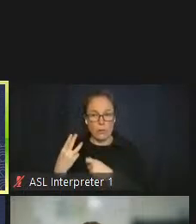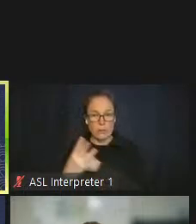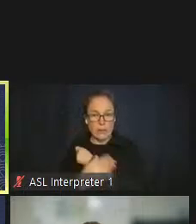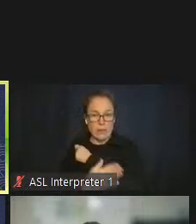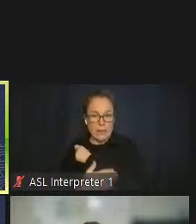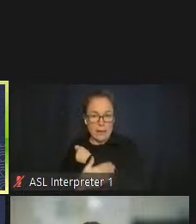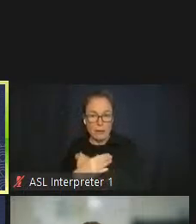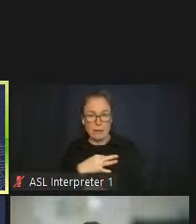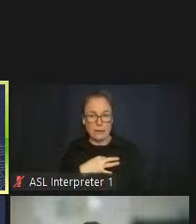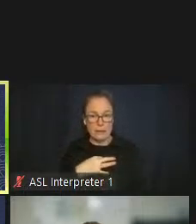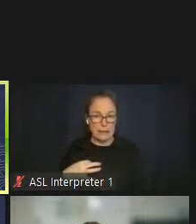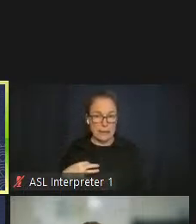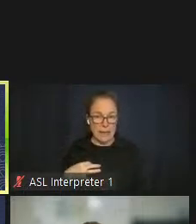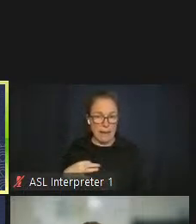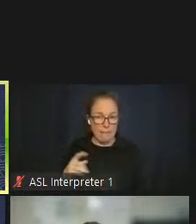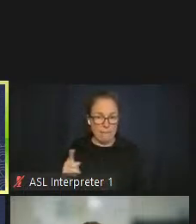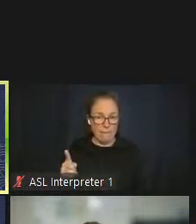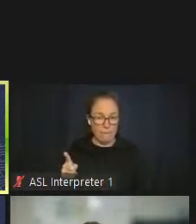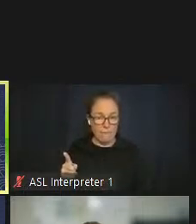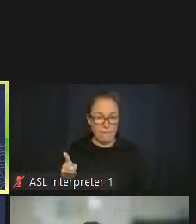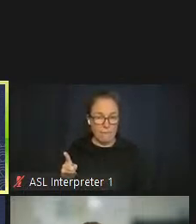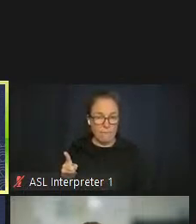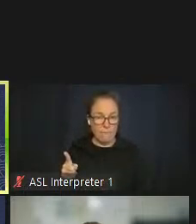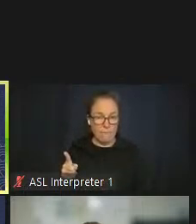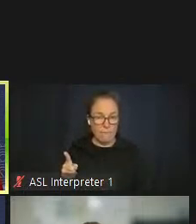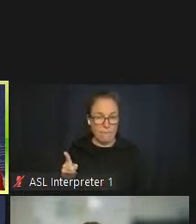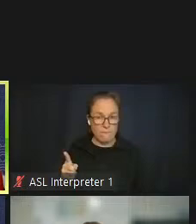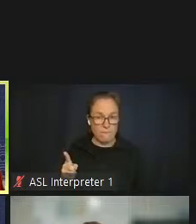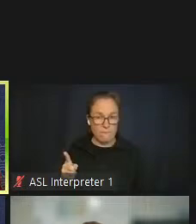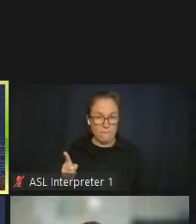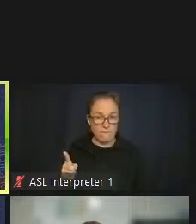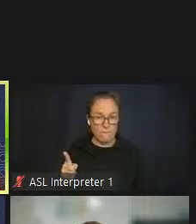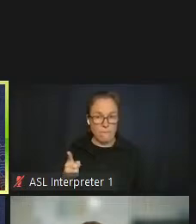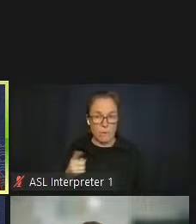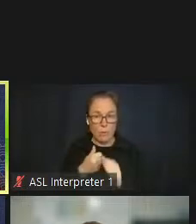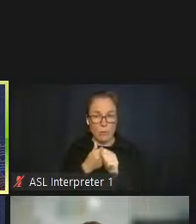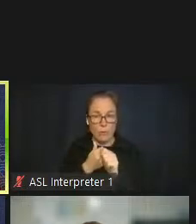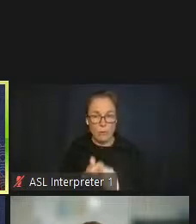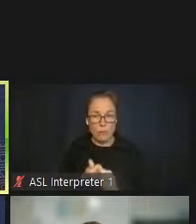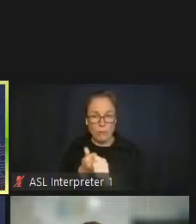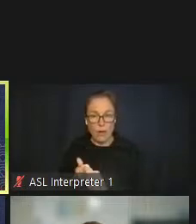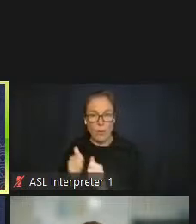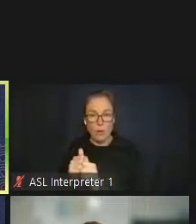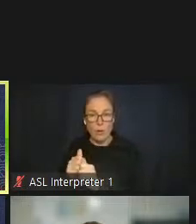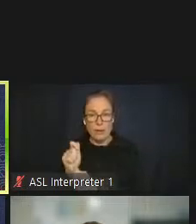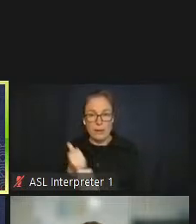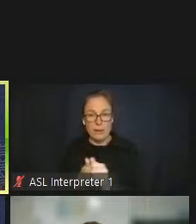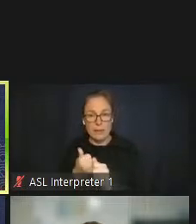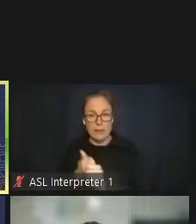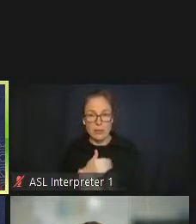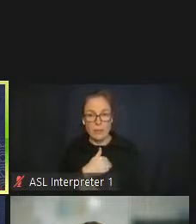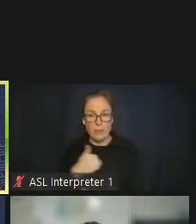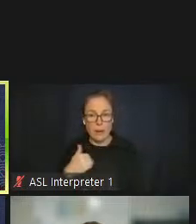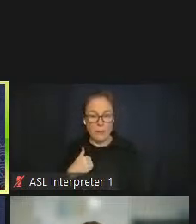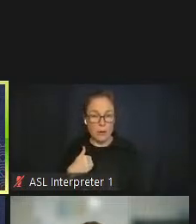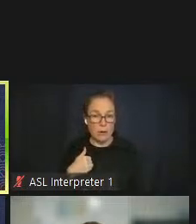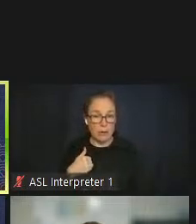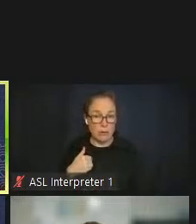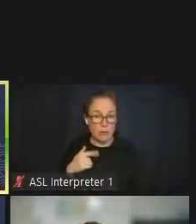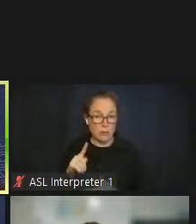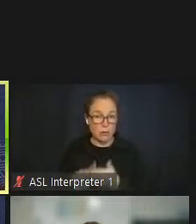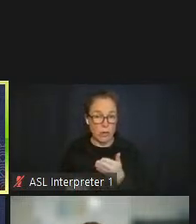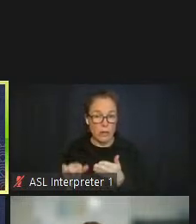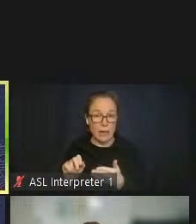staff team had followed up with each of these community members to find out if they were